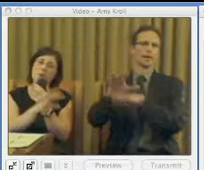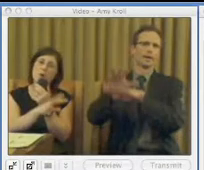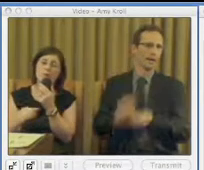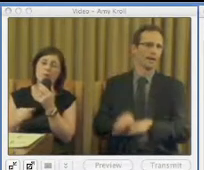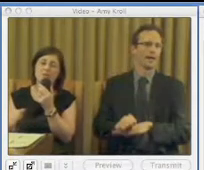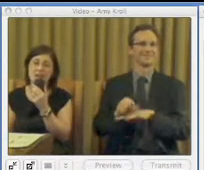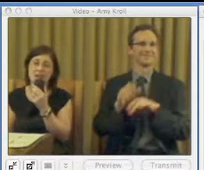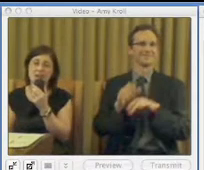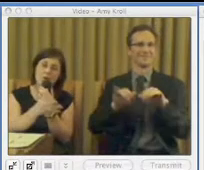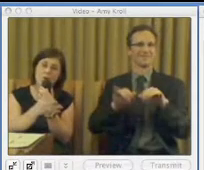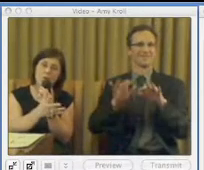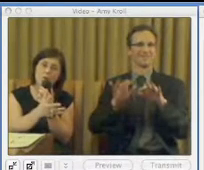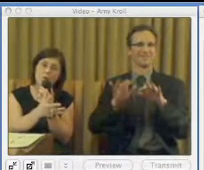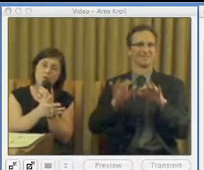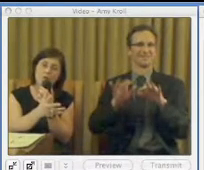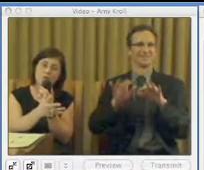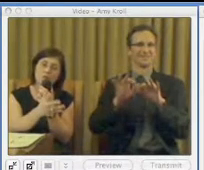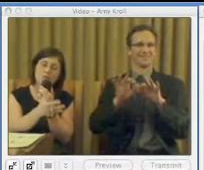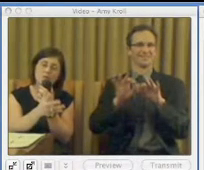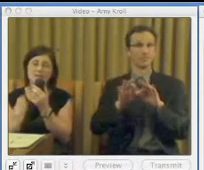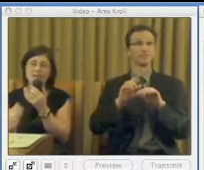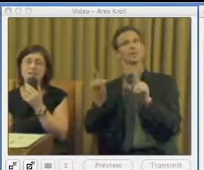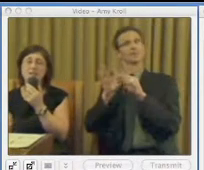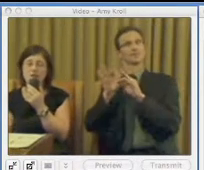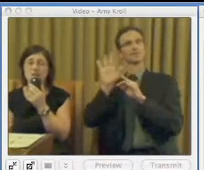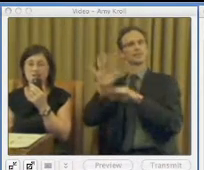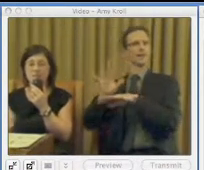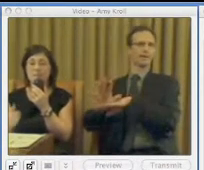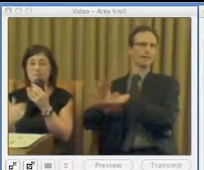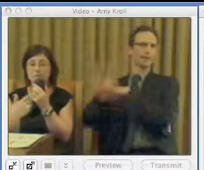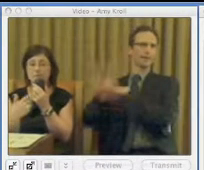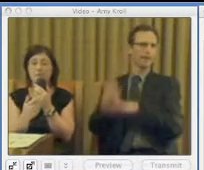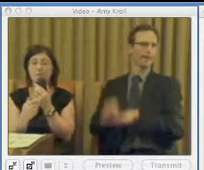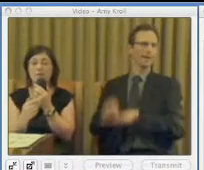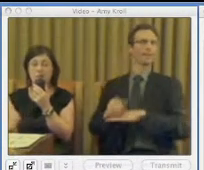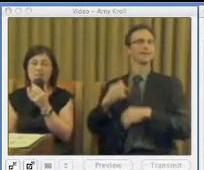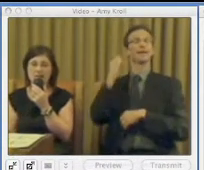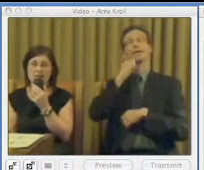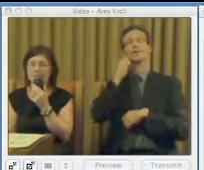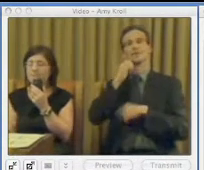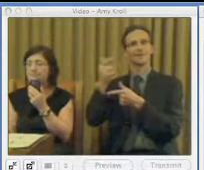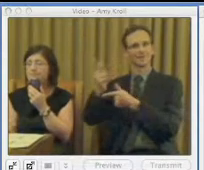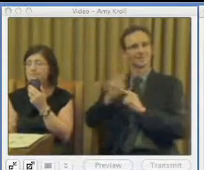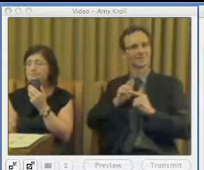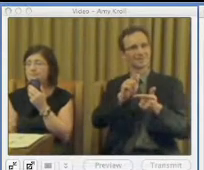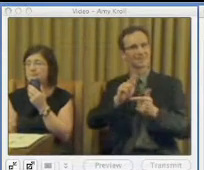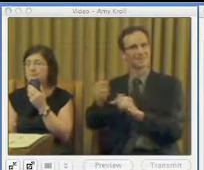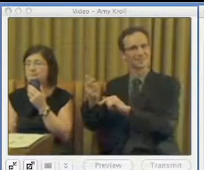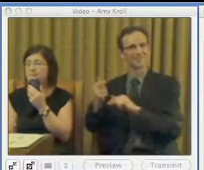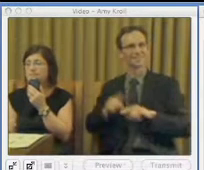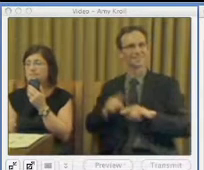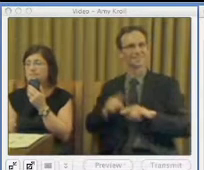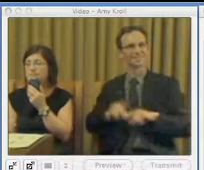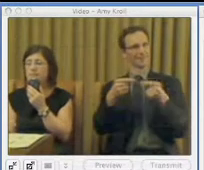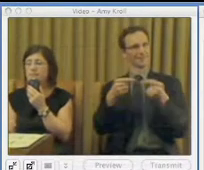simultaneous. With the spoken language interpreters, their default tends to be consecutive when they're in the community